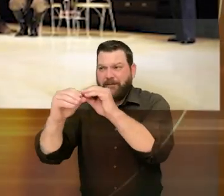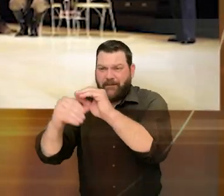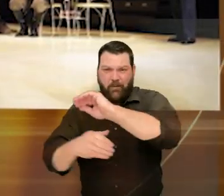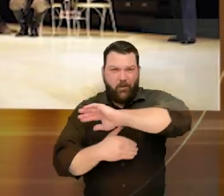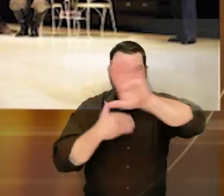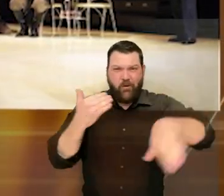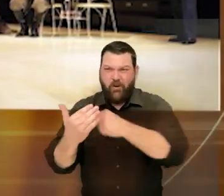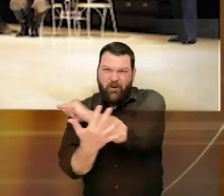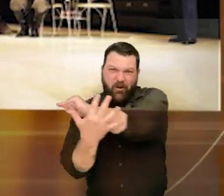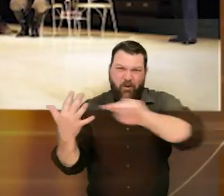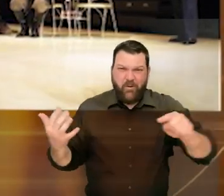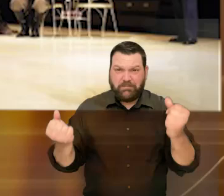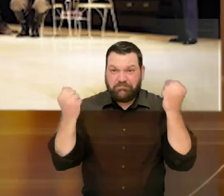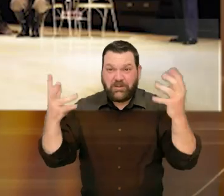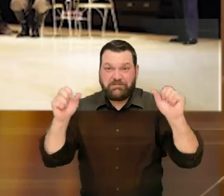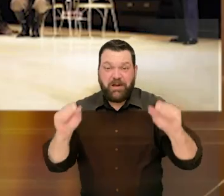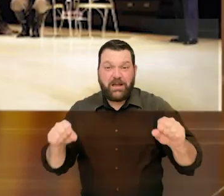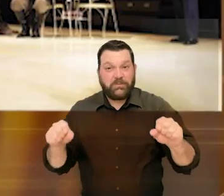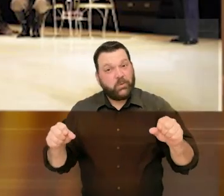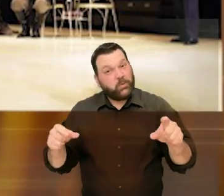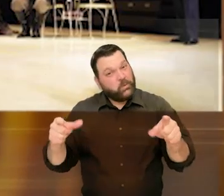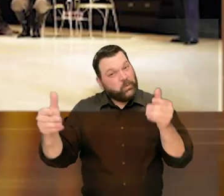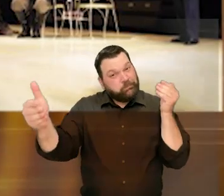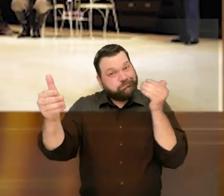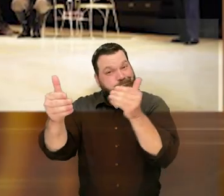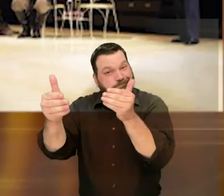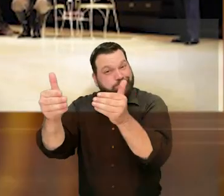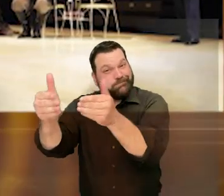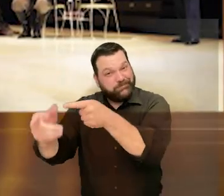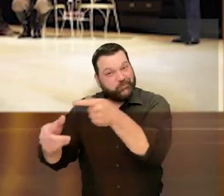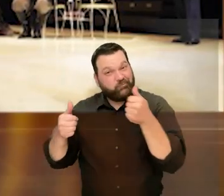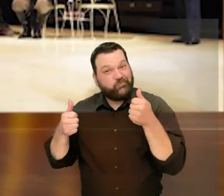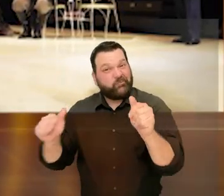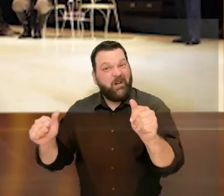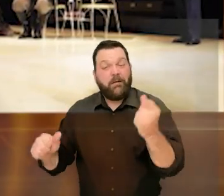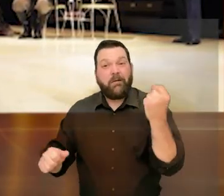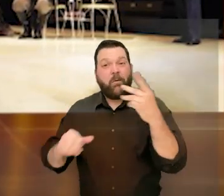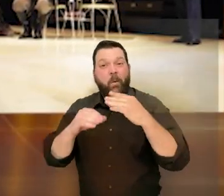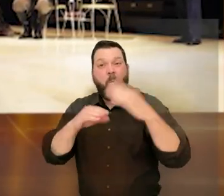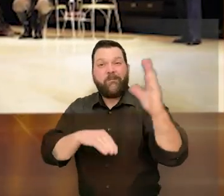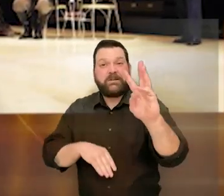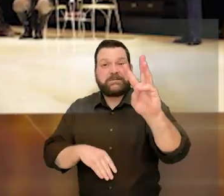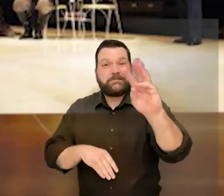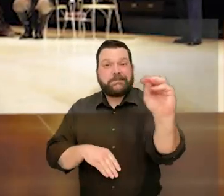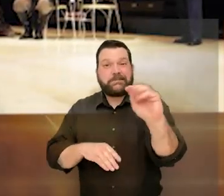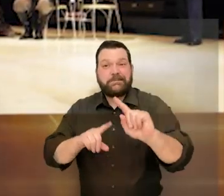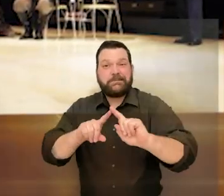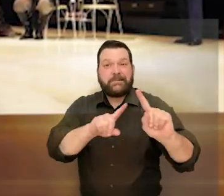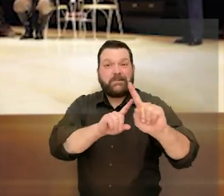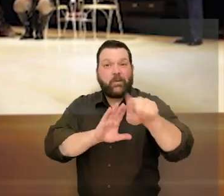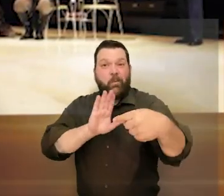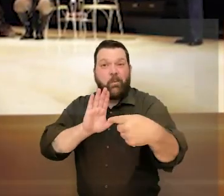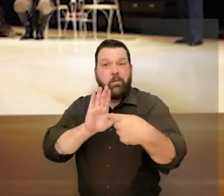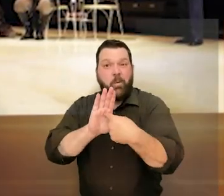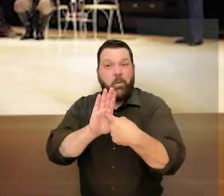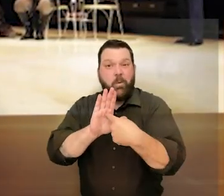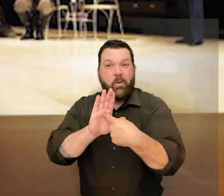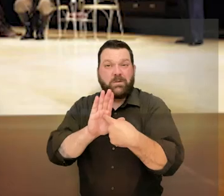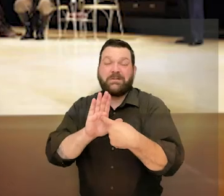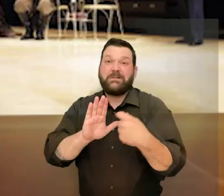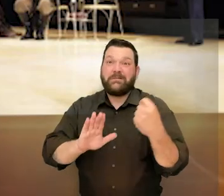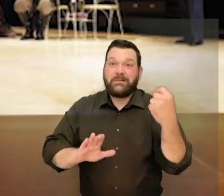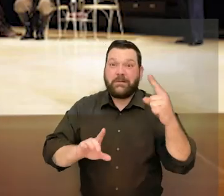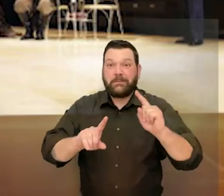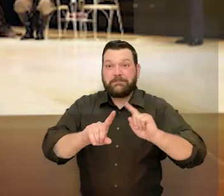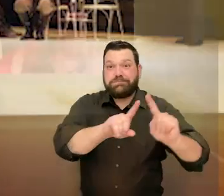and lustrous voice to everything the bard ever wrote. He came close, portraying over 60 roles in 29